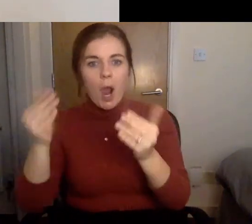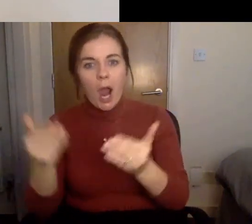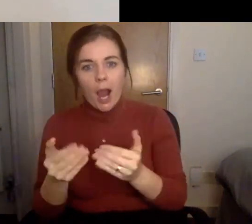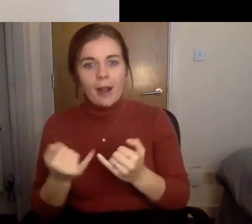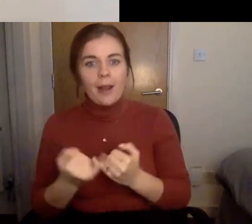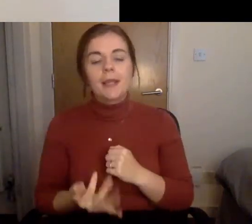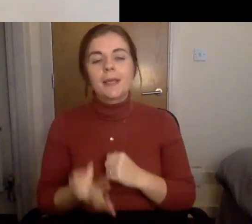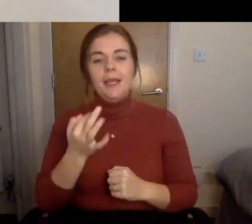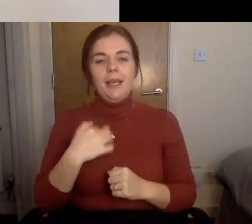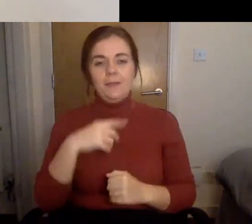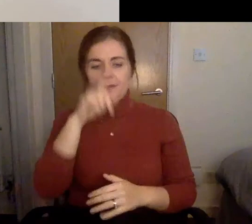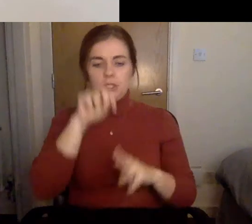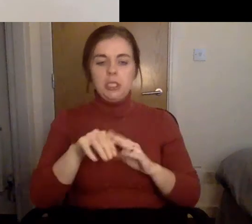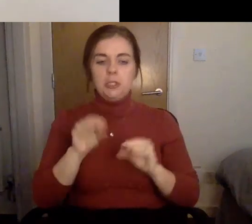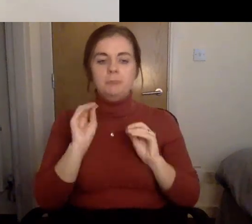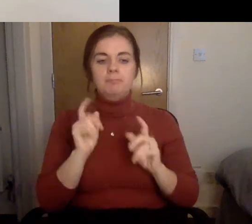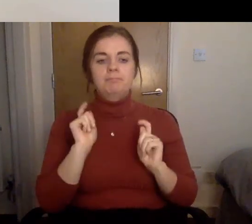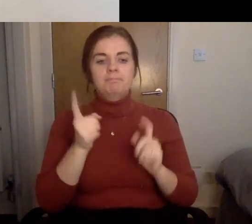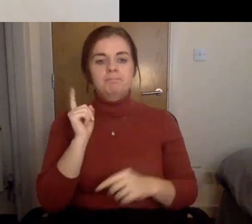until Christmas,